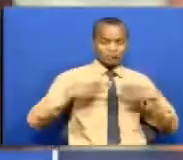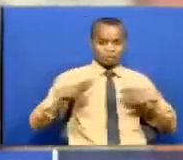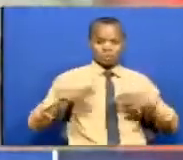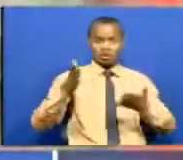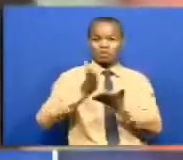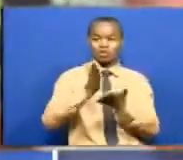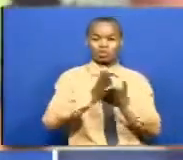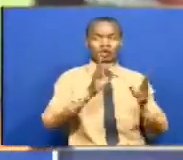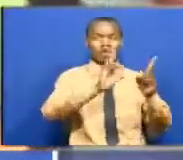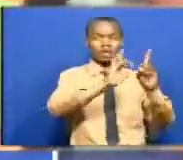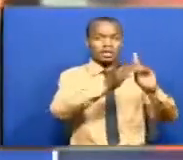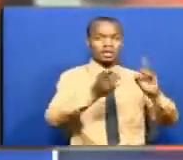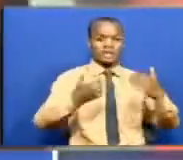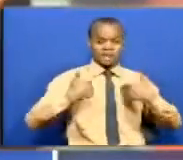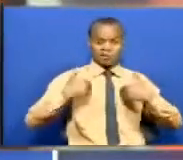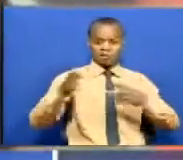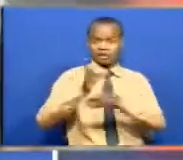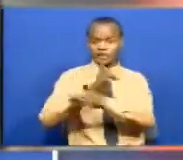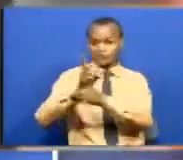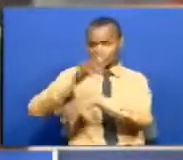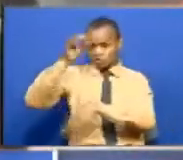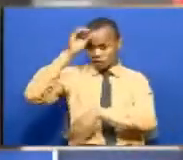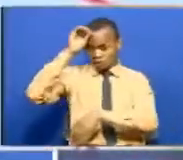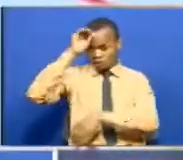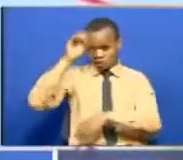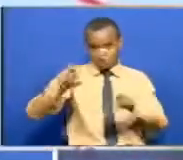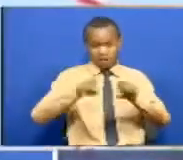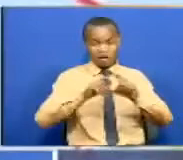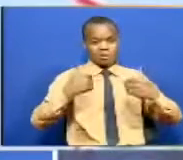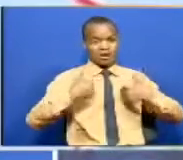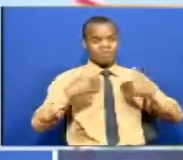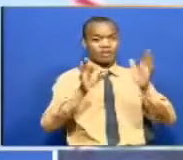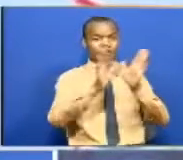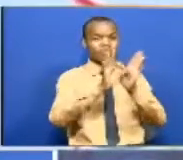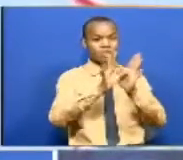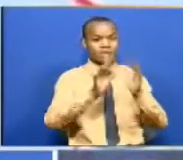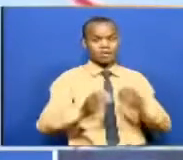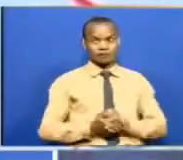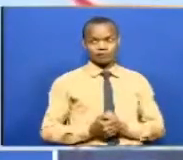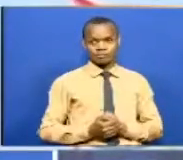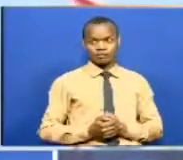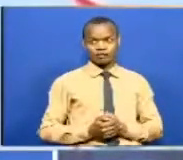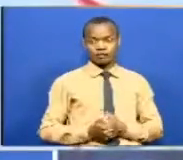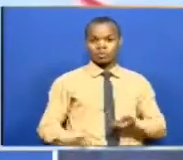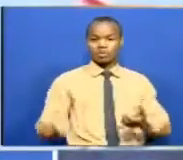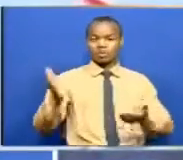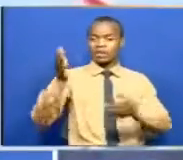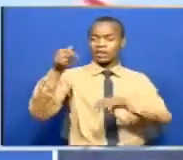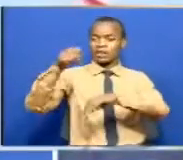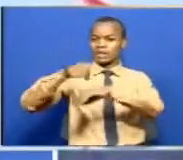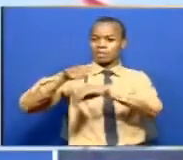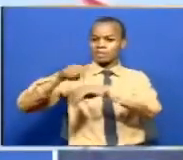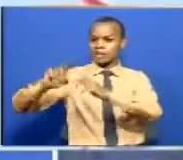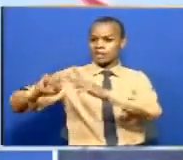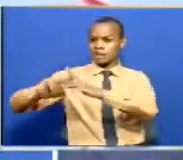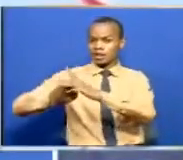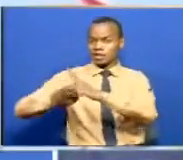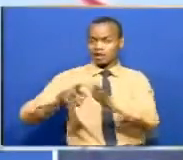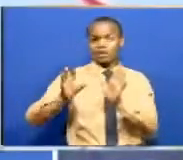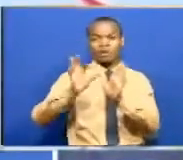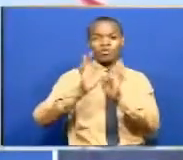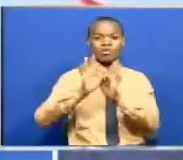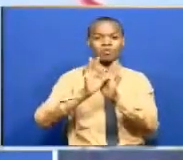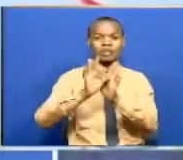for variance in opinion over the now controversial formula. As we have observed at the beginning, this formula